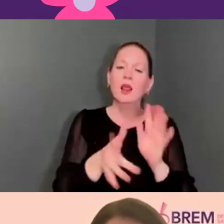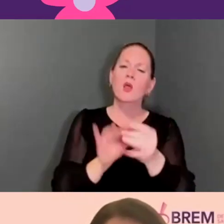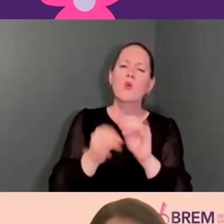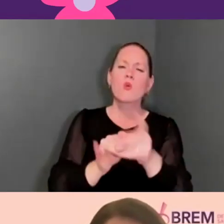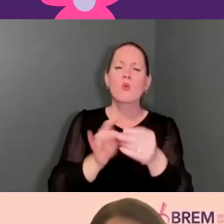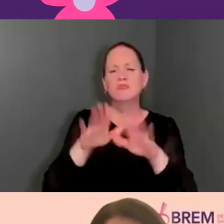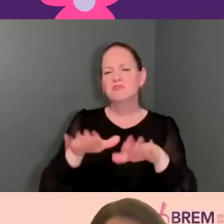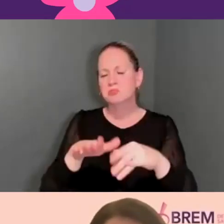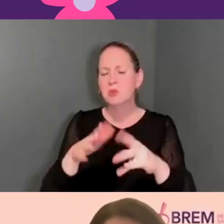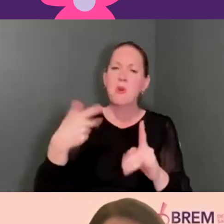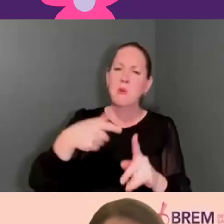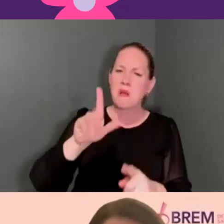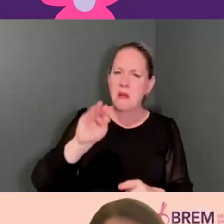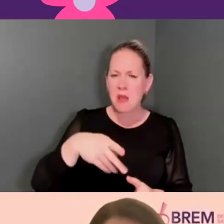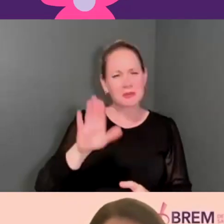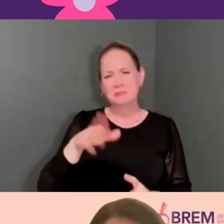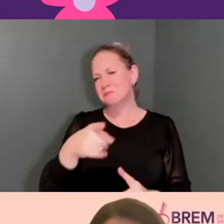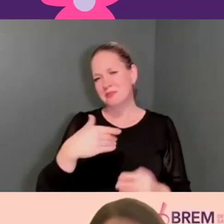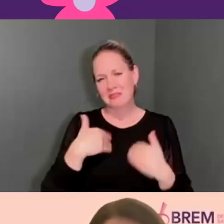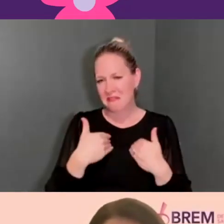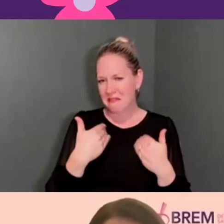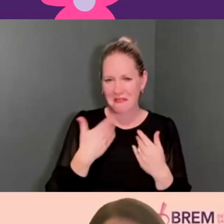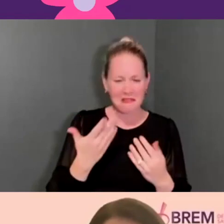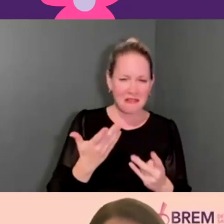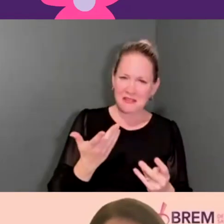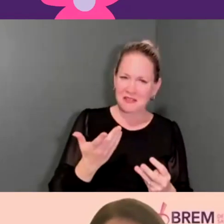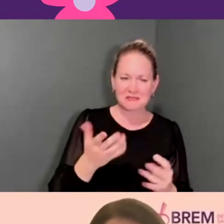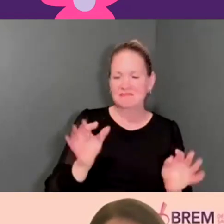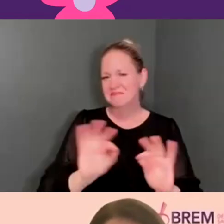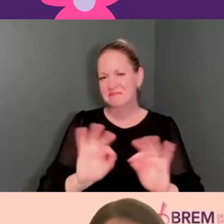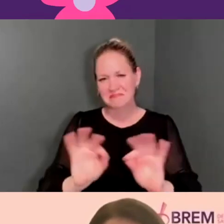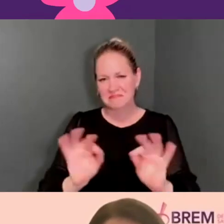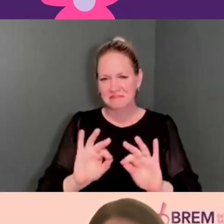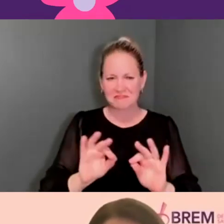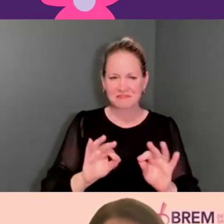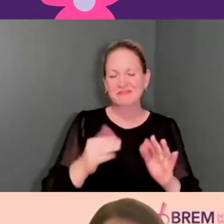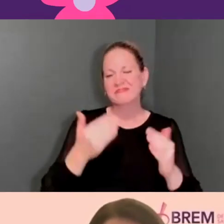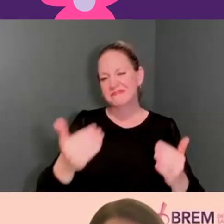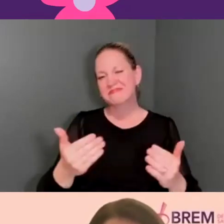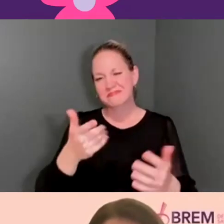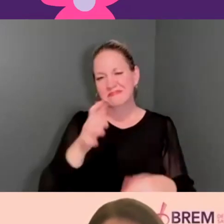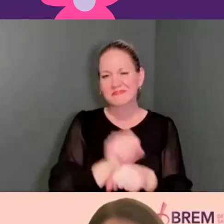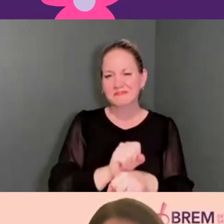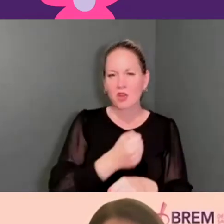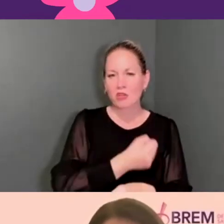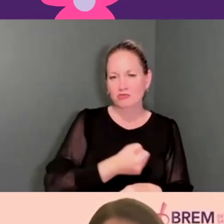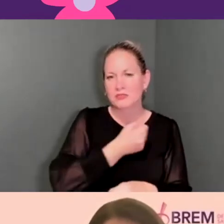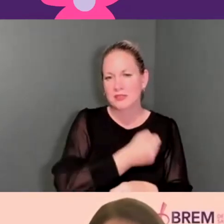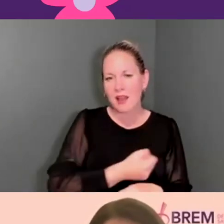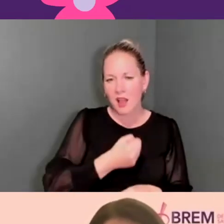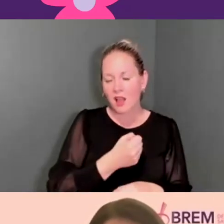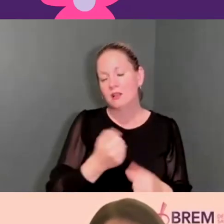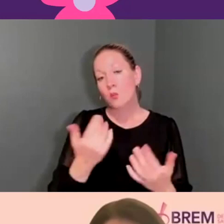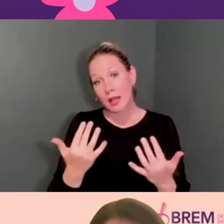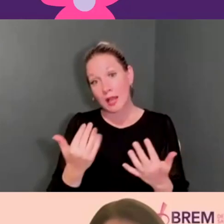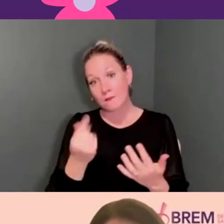well, I guess you do have a lump, but you're too young. It's probably nothing. I guess we'll go ahead and schedule you for an ultrasound, wait a few more weeks,